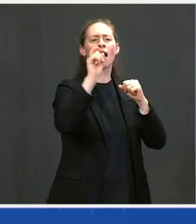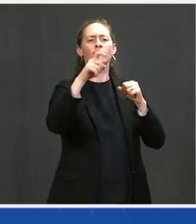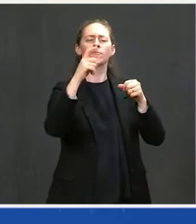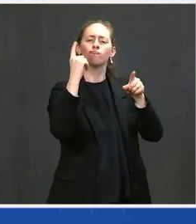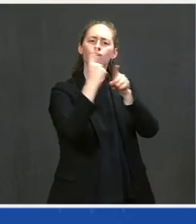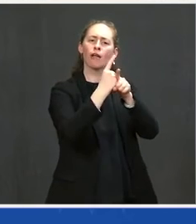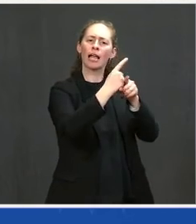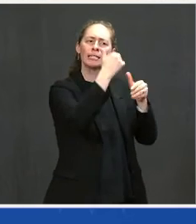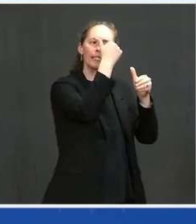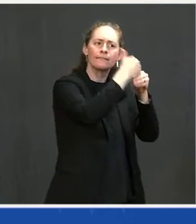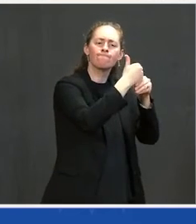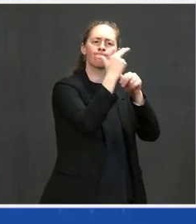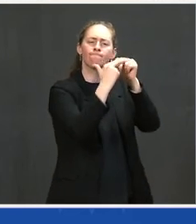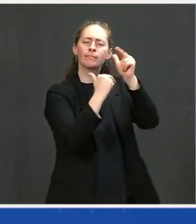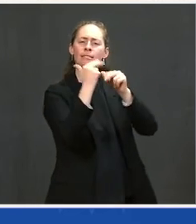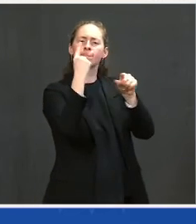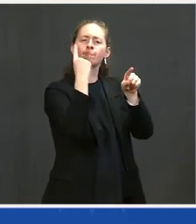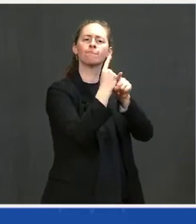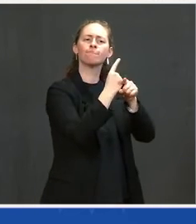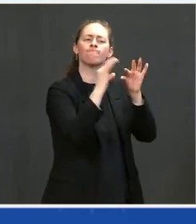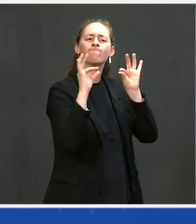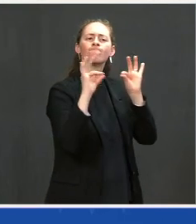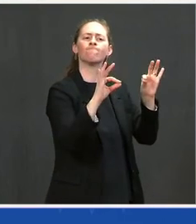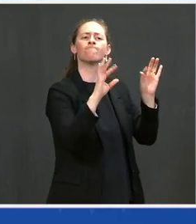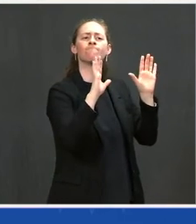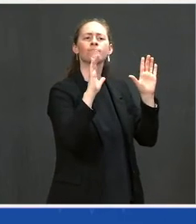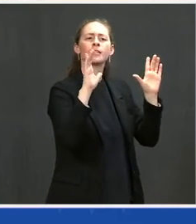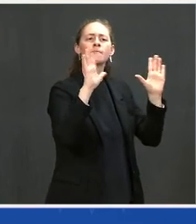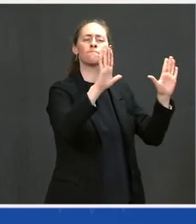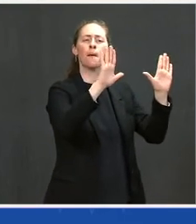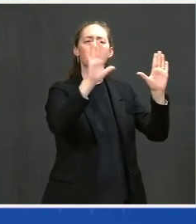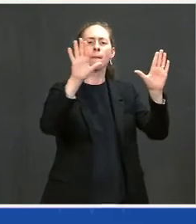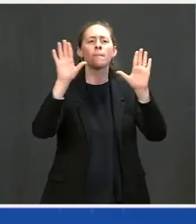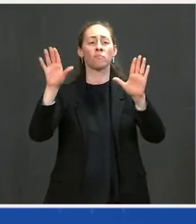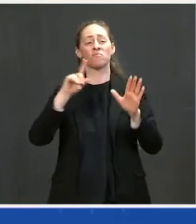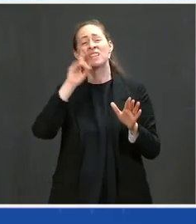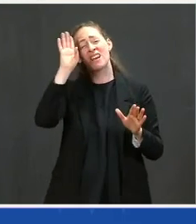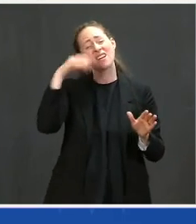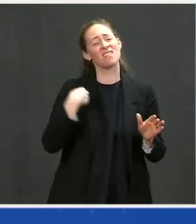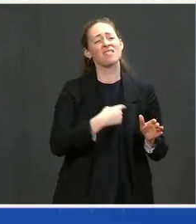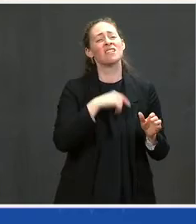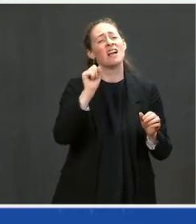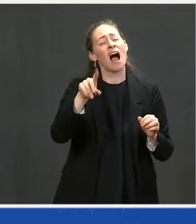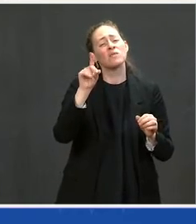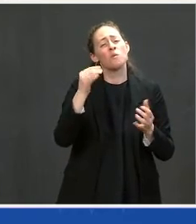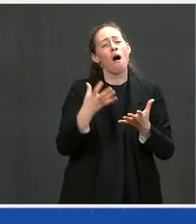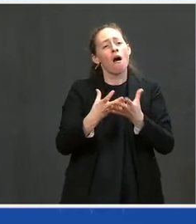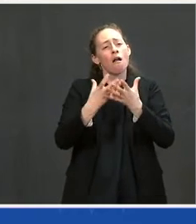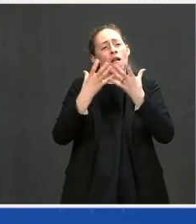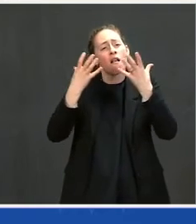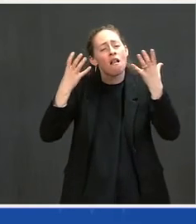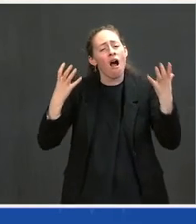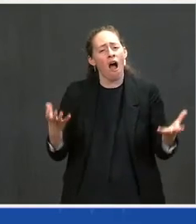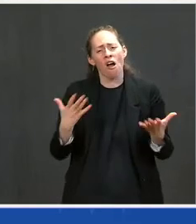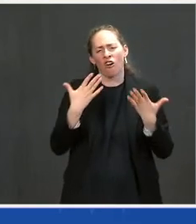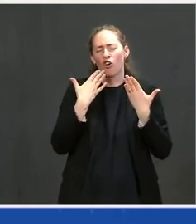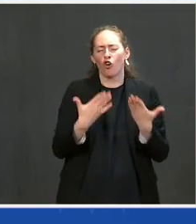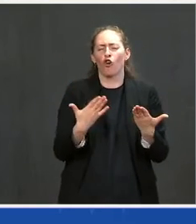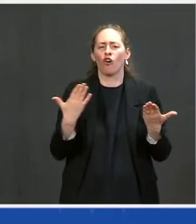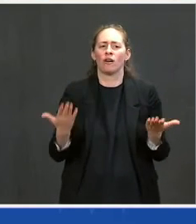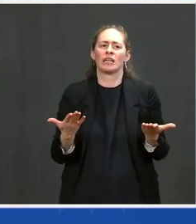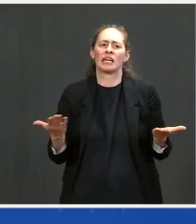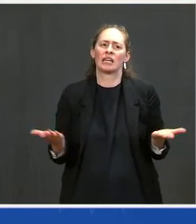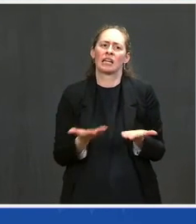It's amazing. So there's so much we can do that's good stuff, makes people healthier,